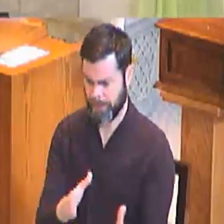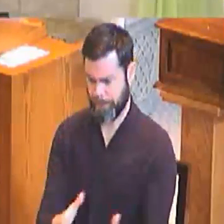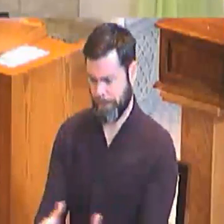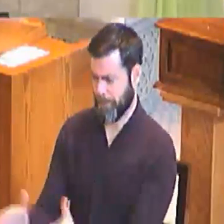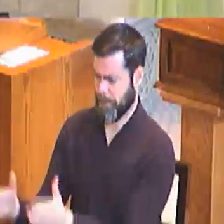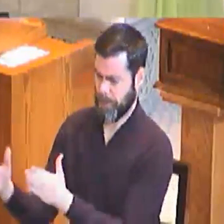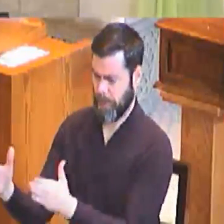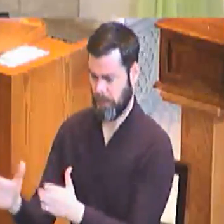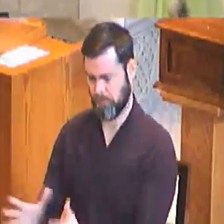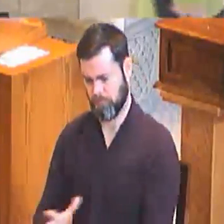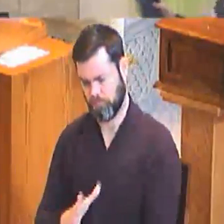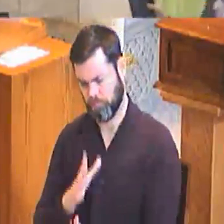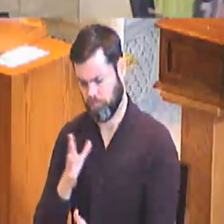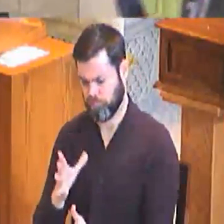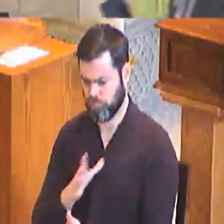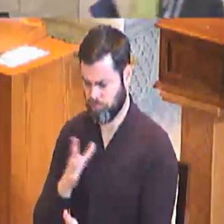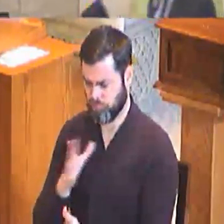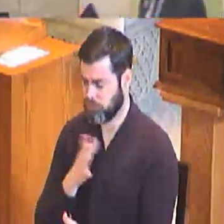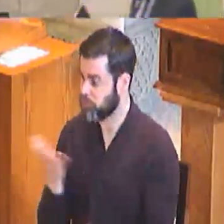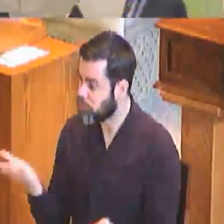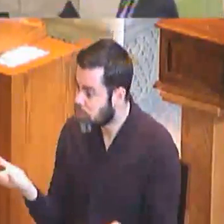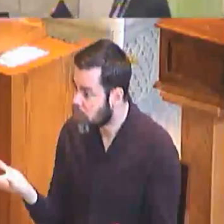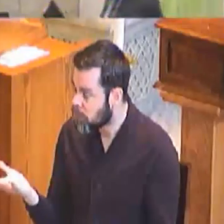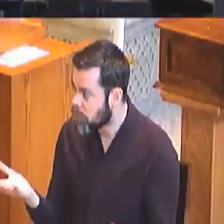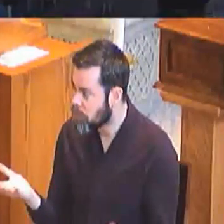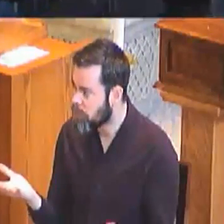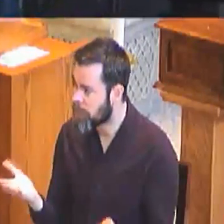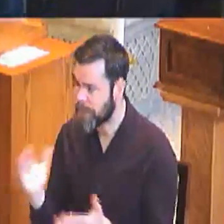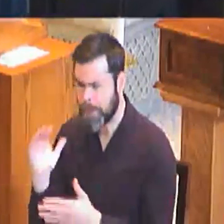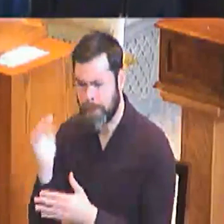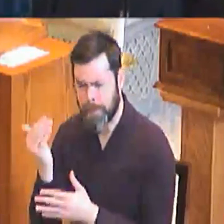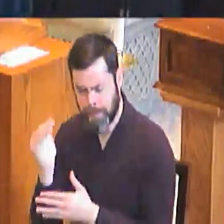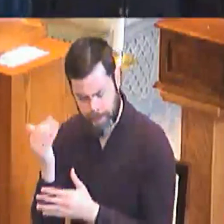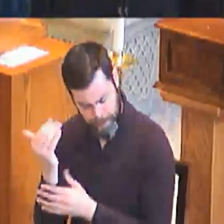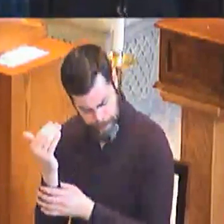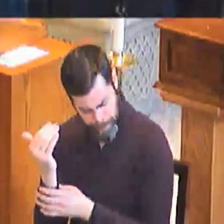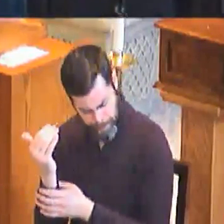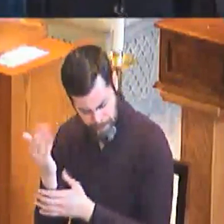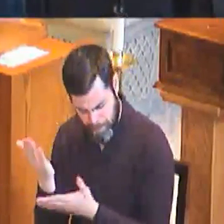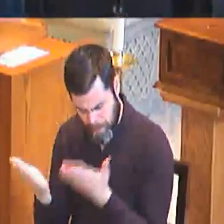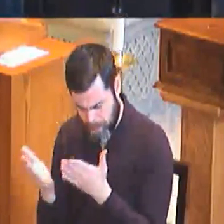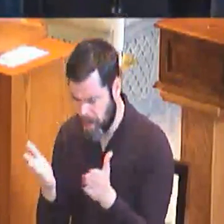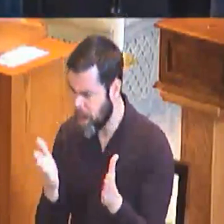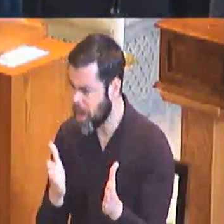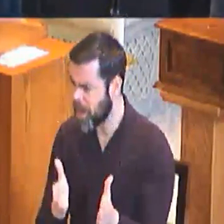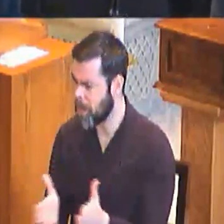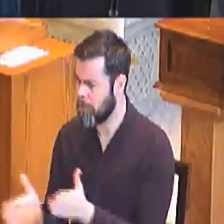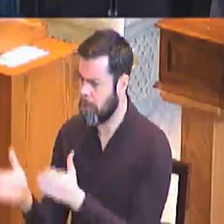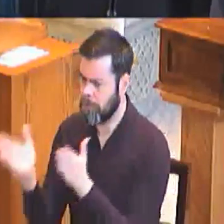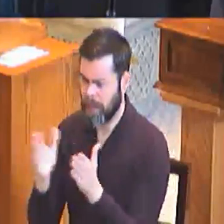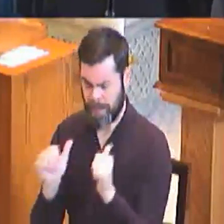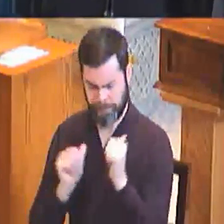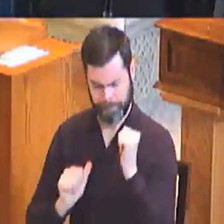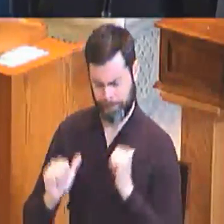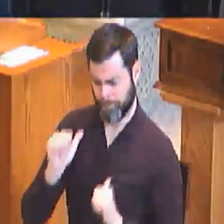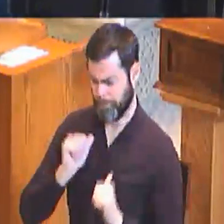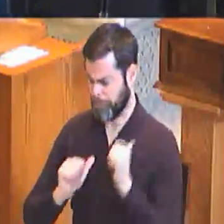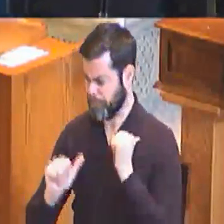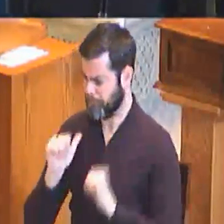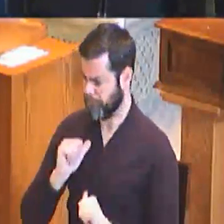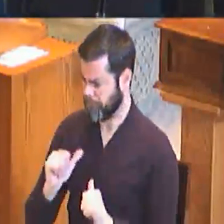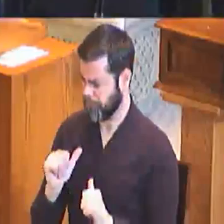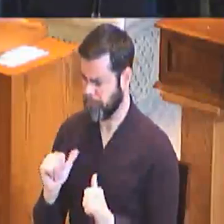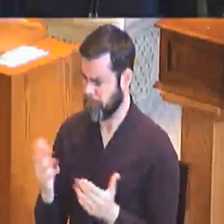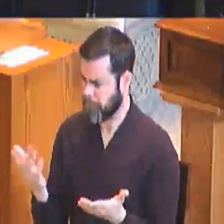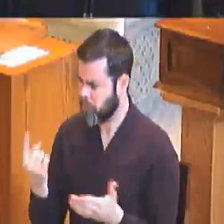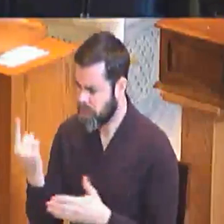it. It was almost as if he was planning a play, almost planning a staging of what he was going to do